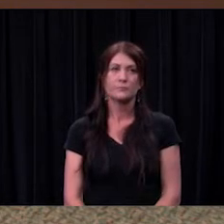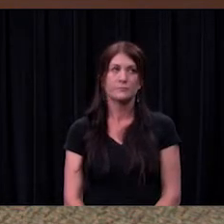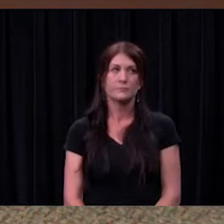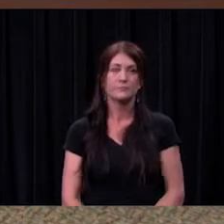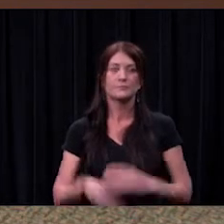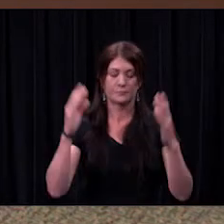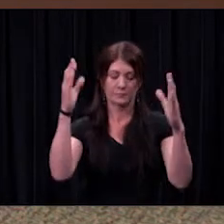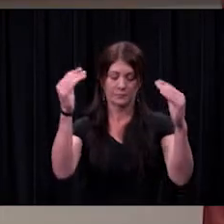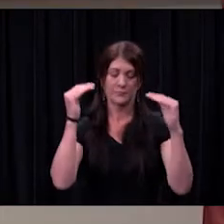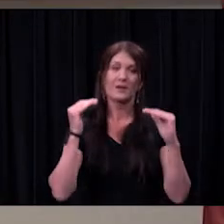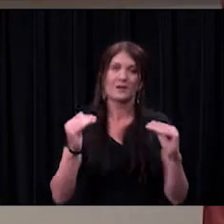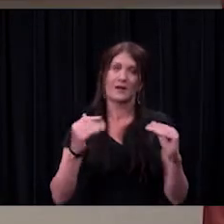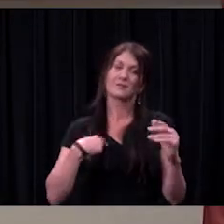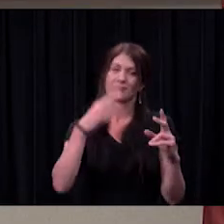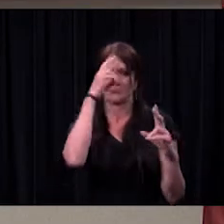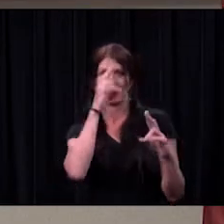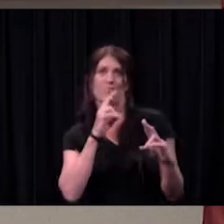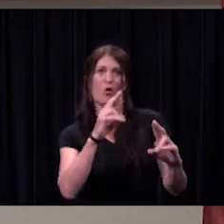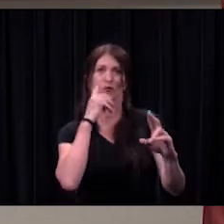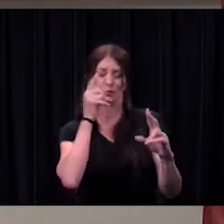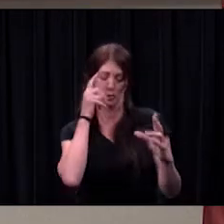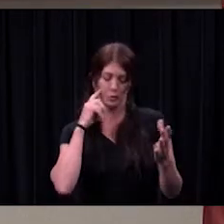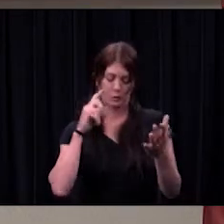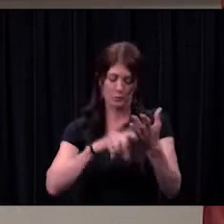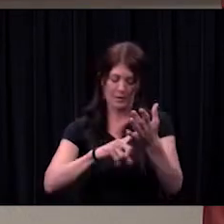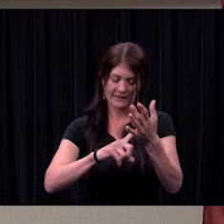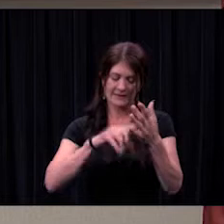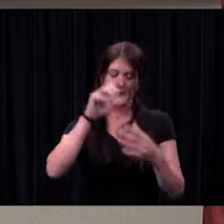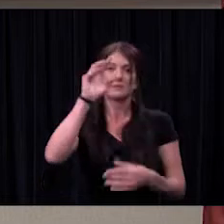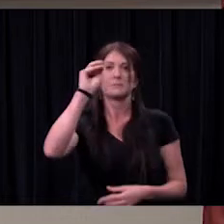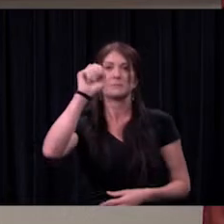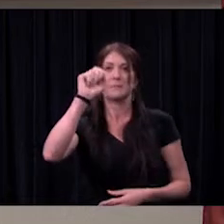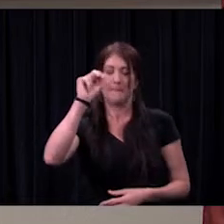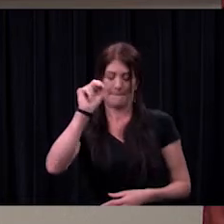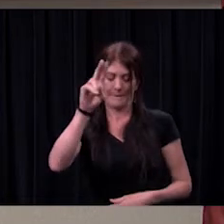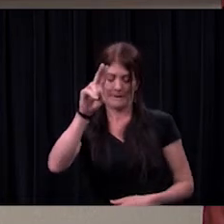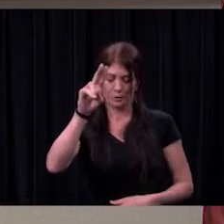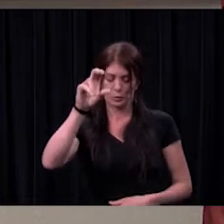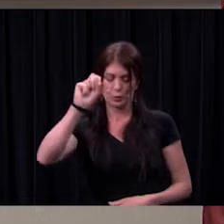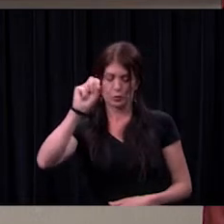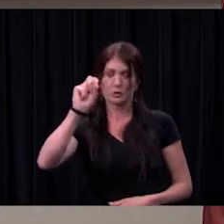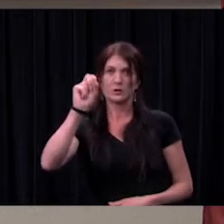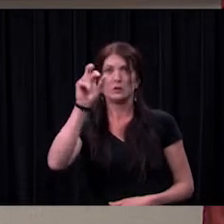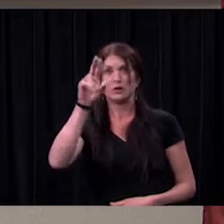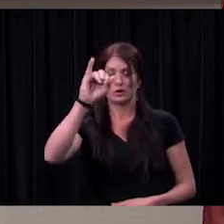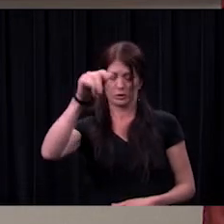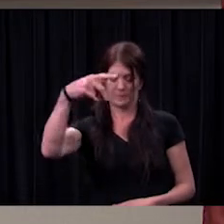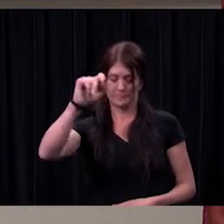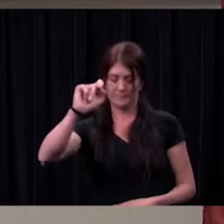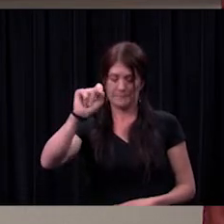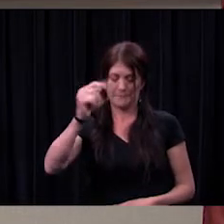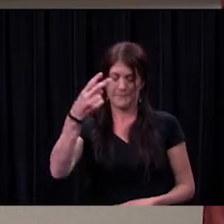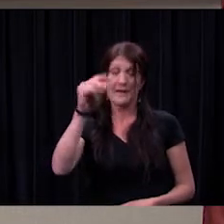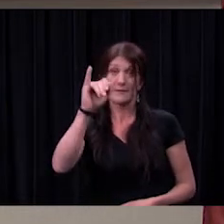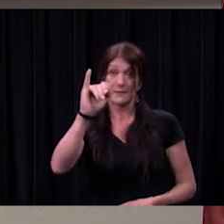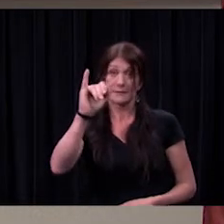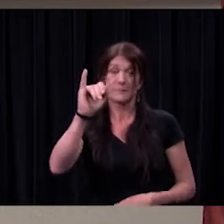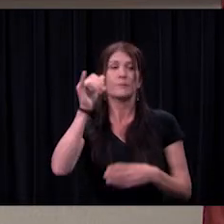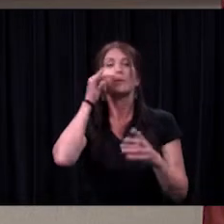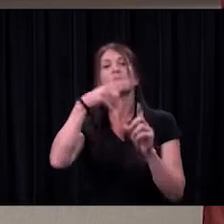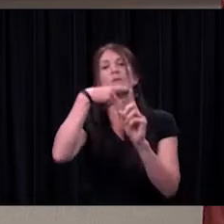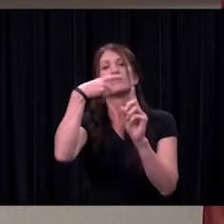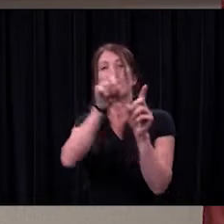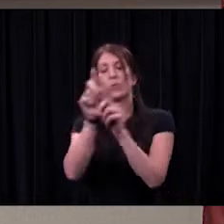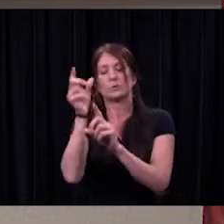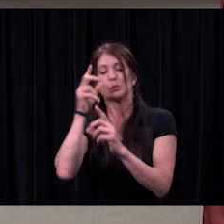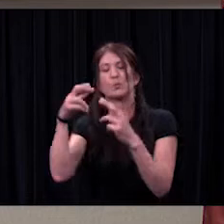Next, it is my honor to recognize Regency Place student Manu Shirapathy. Manu, if you could come forward, along with Regency Place Principal